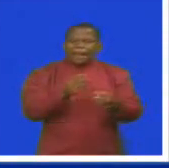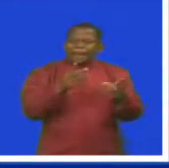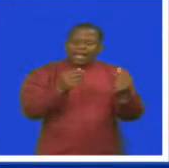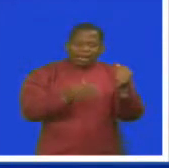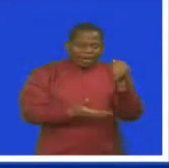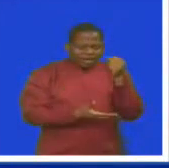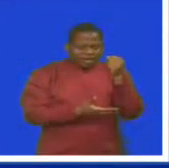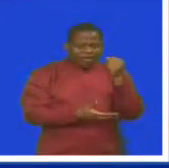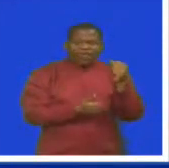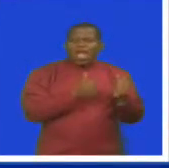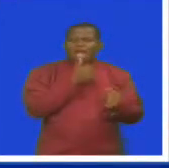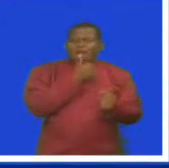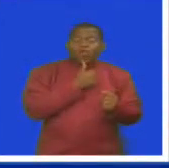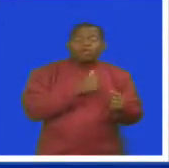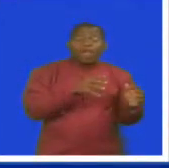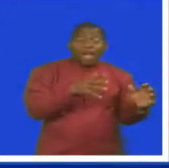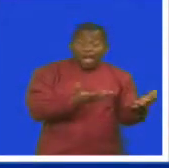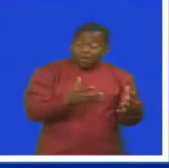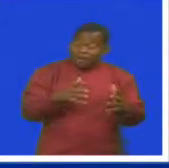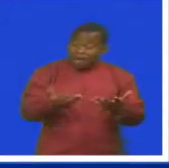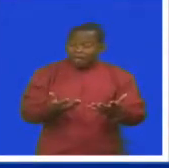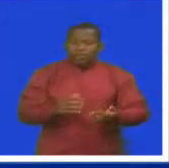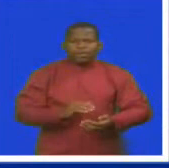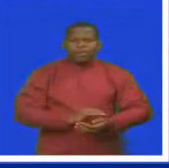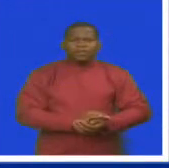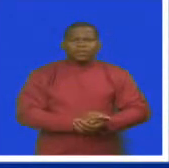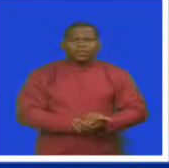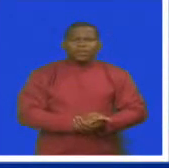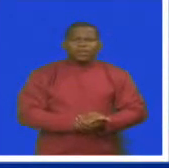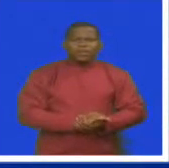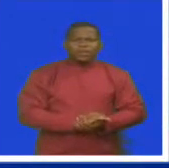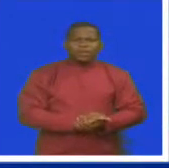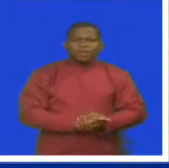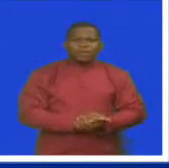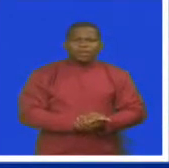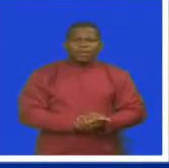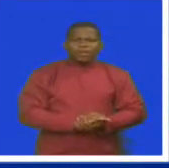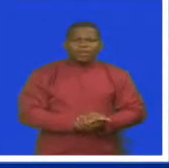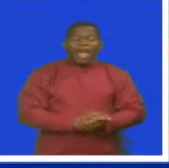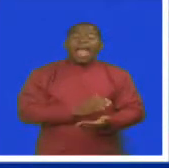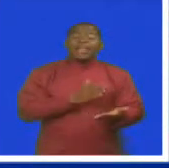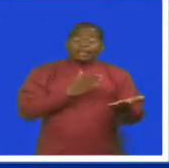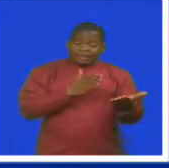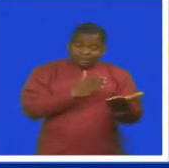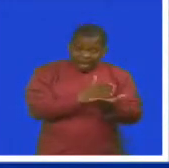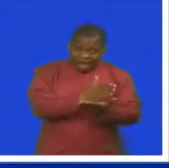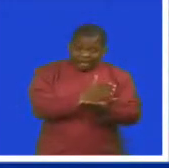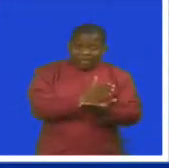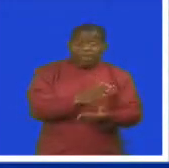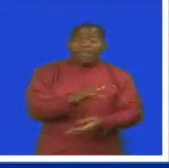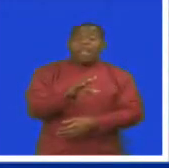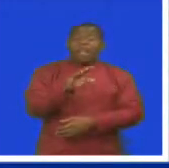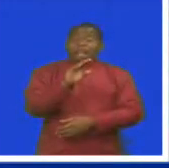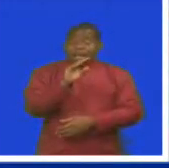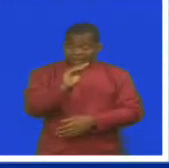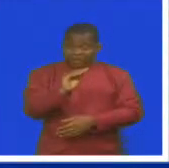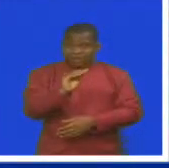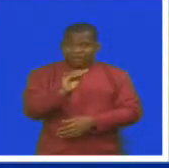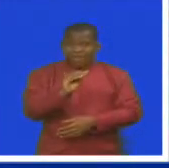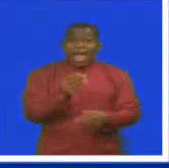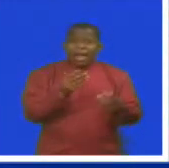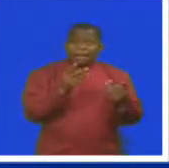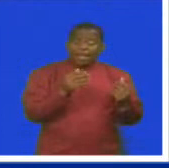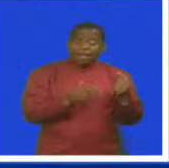tingawahlabhatisi. Chief Justice unalo lungelo within the budget the funds that have been allocated by this very house